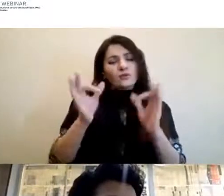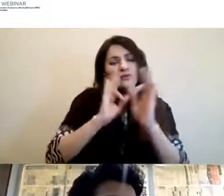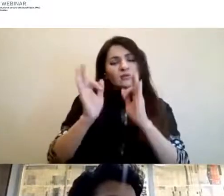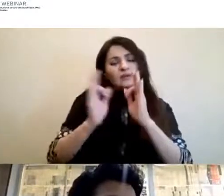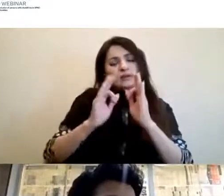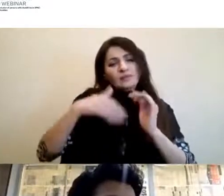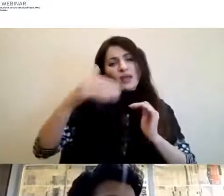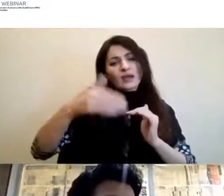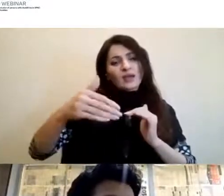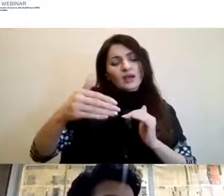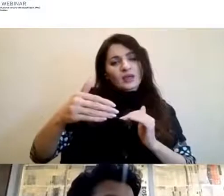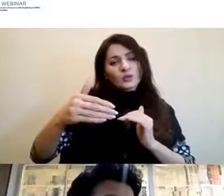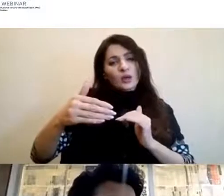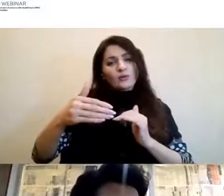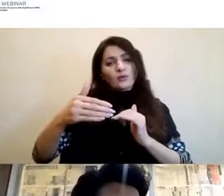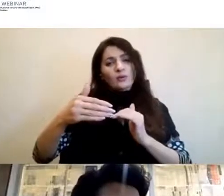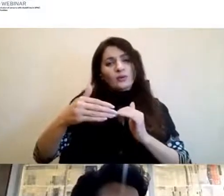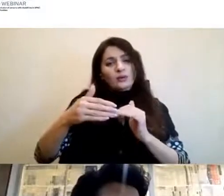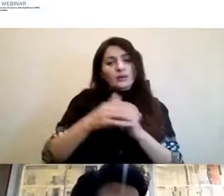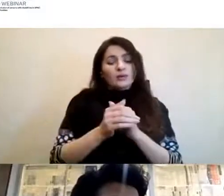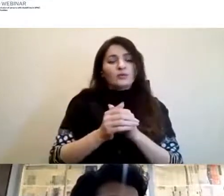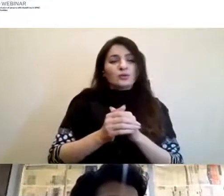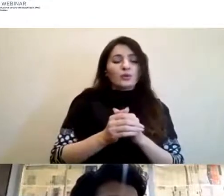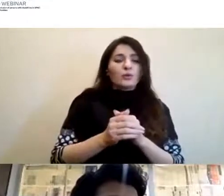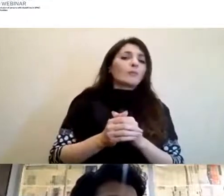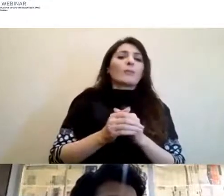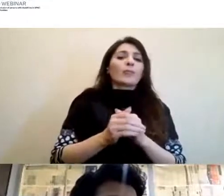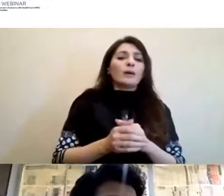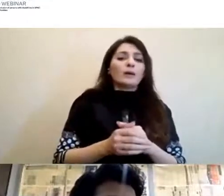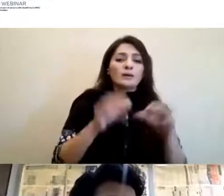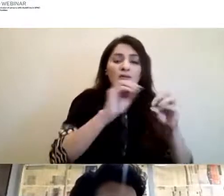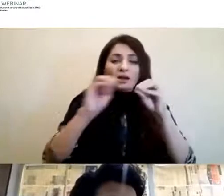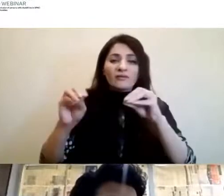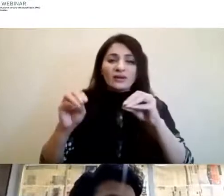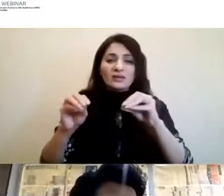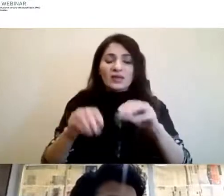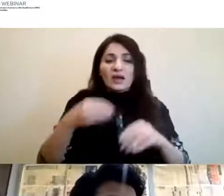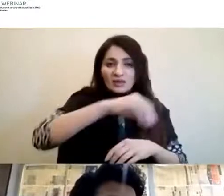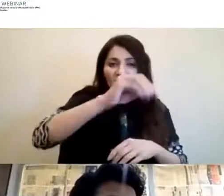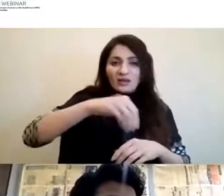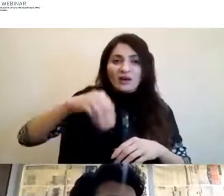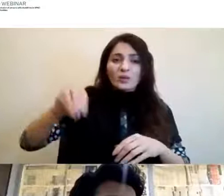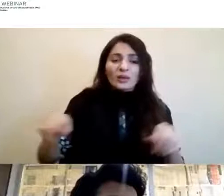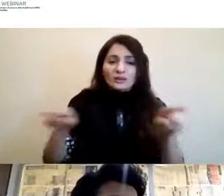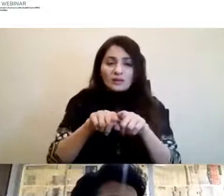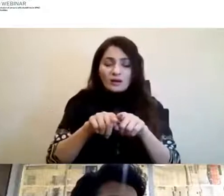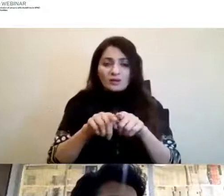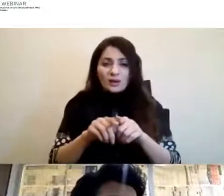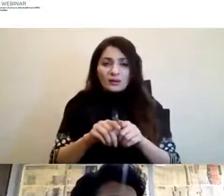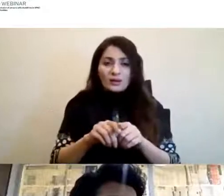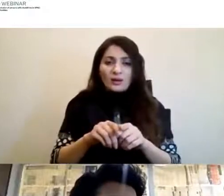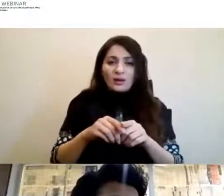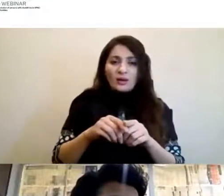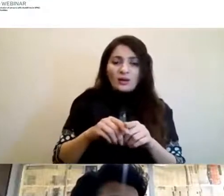and more service providers are using WhatsApp to communicate and make appointments, and I think that's making